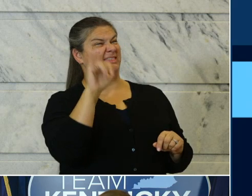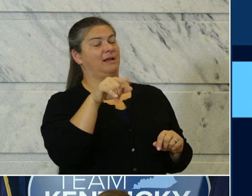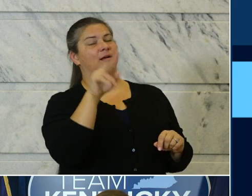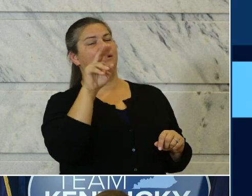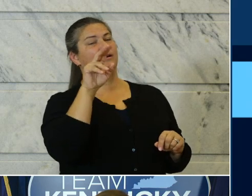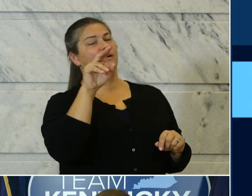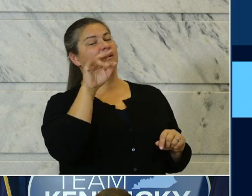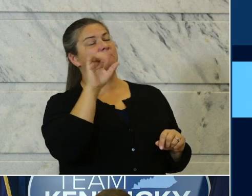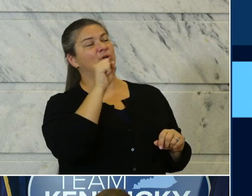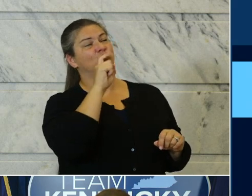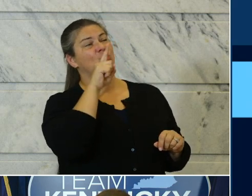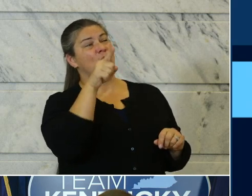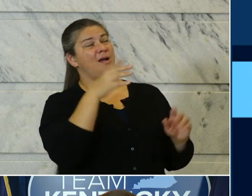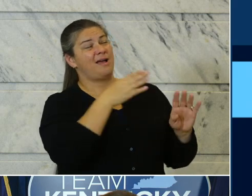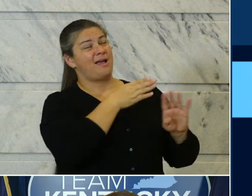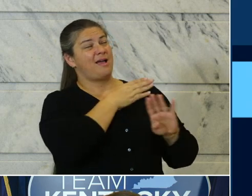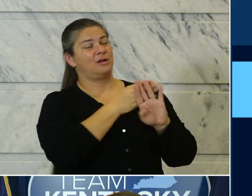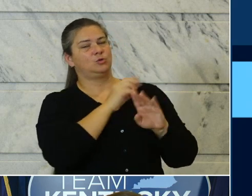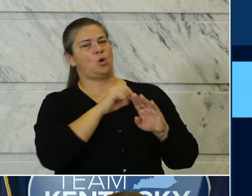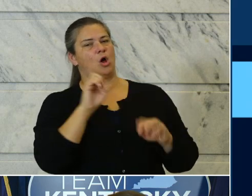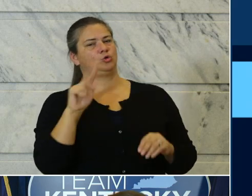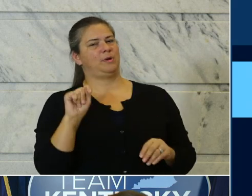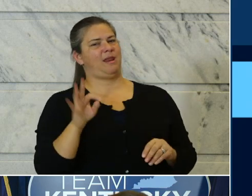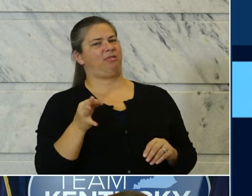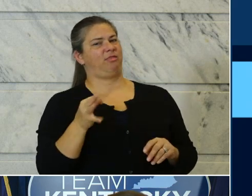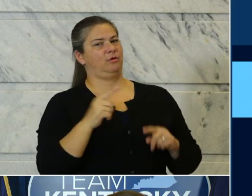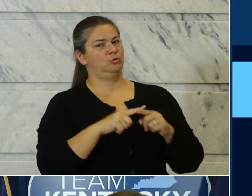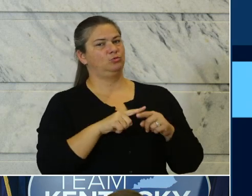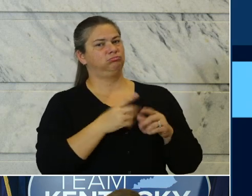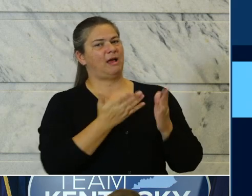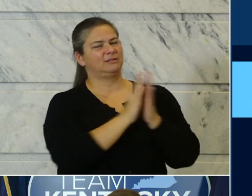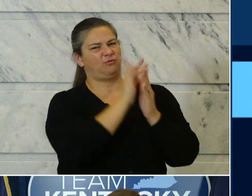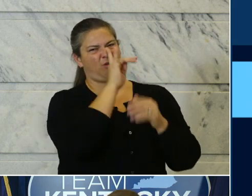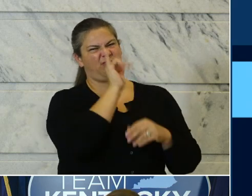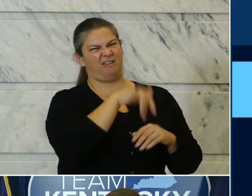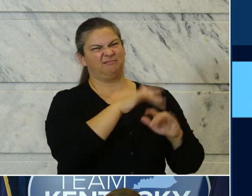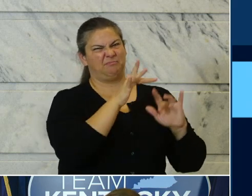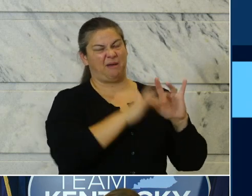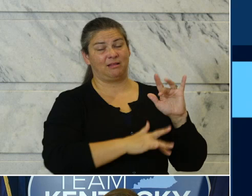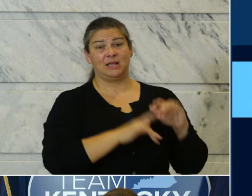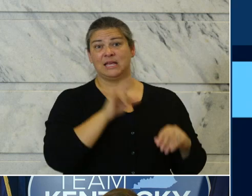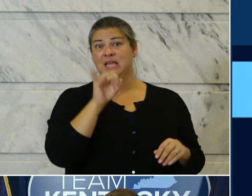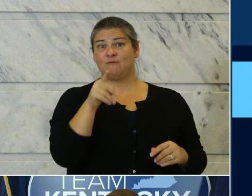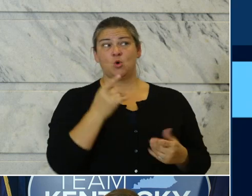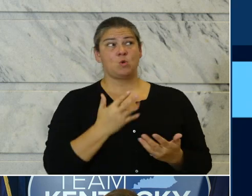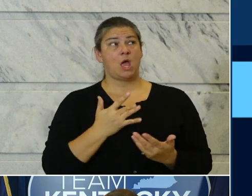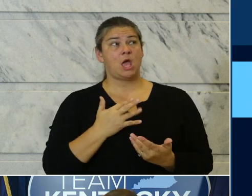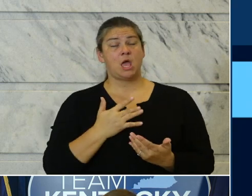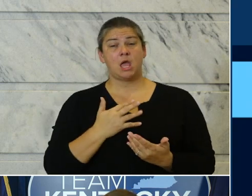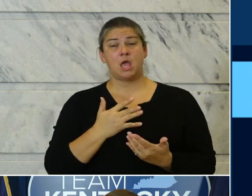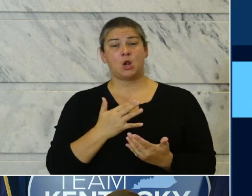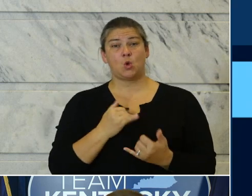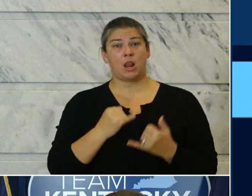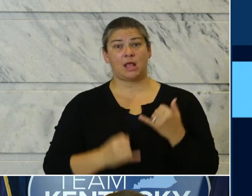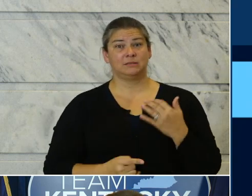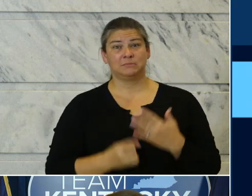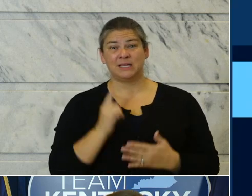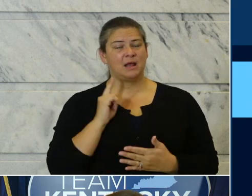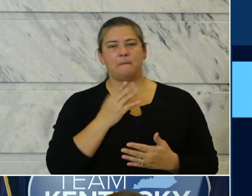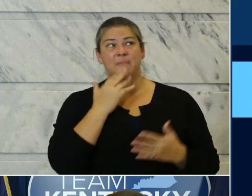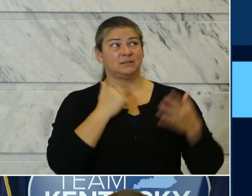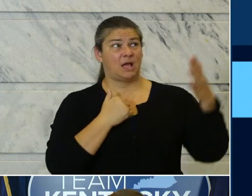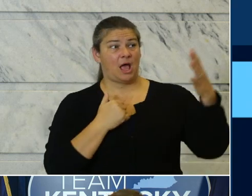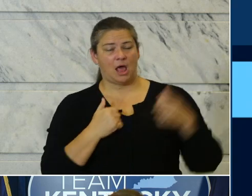to request that ballot. If you wait all the way until October 9th to get it, you're probably going to need to drop it in a drop box instead of mail it back